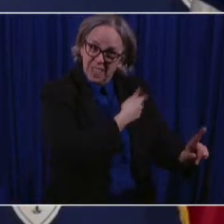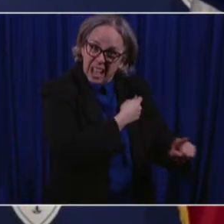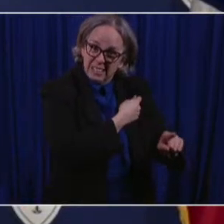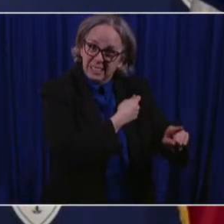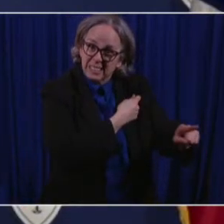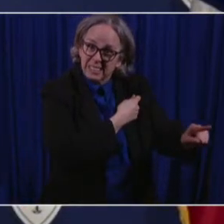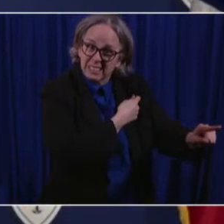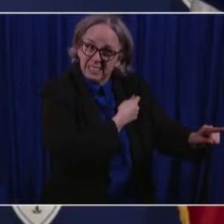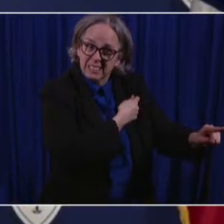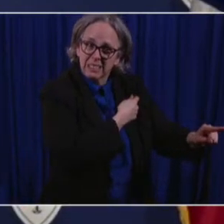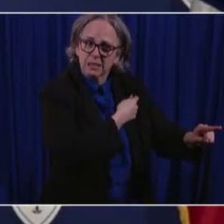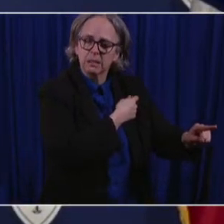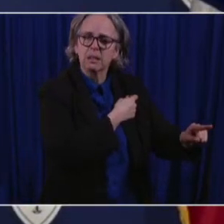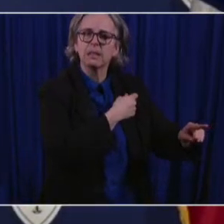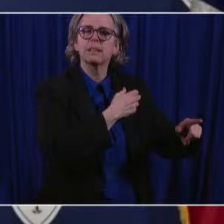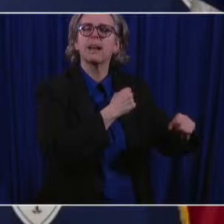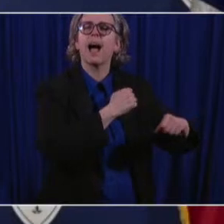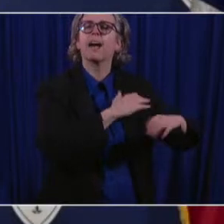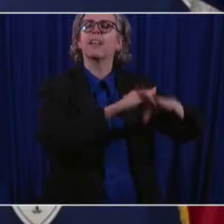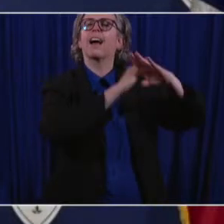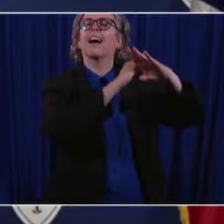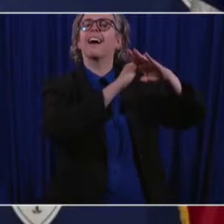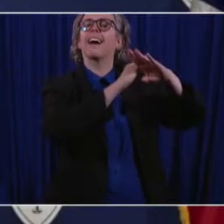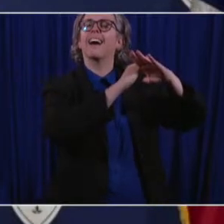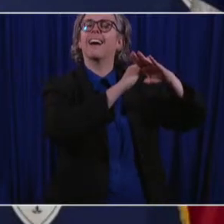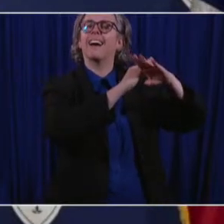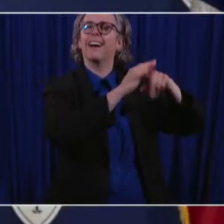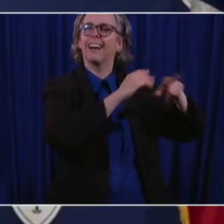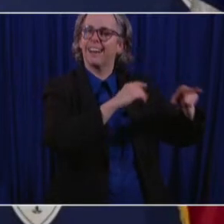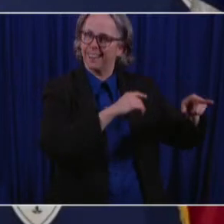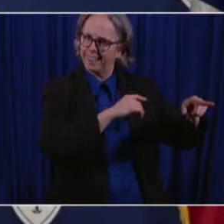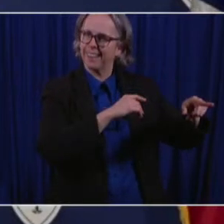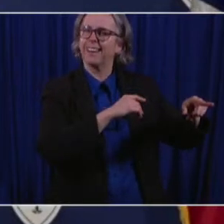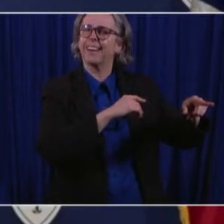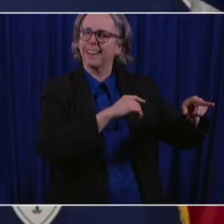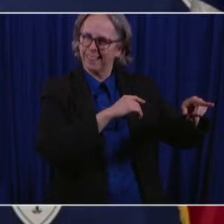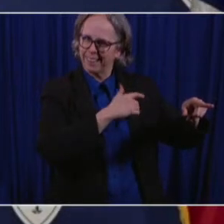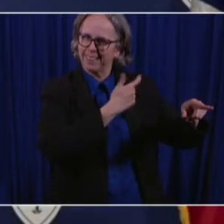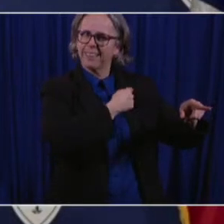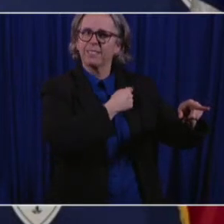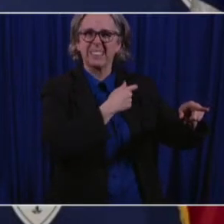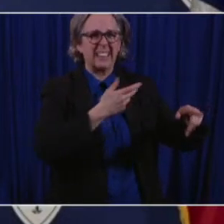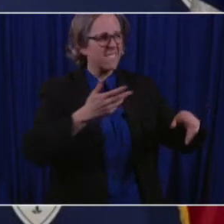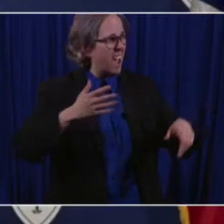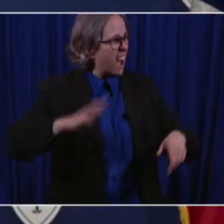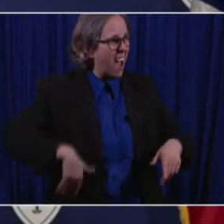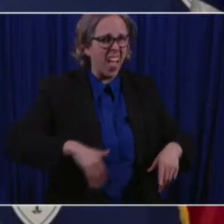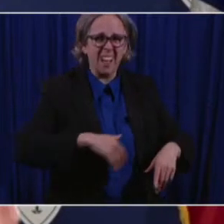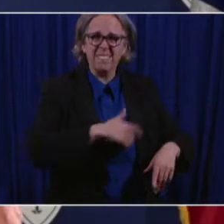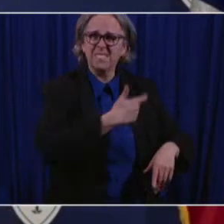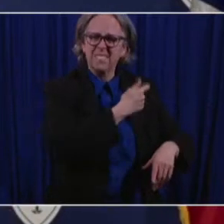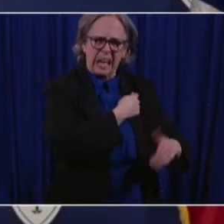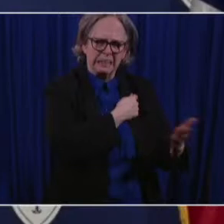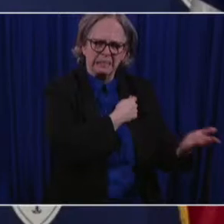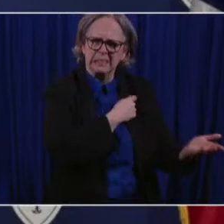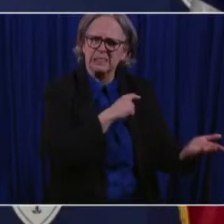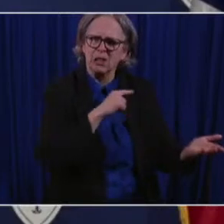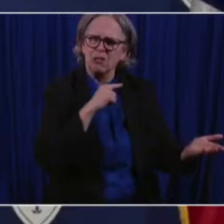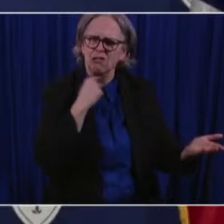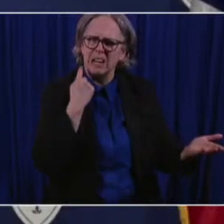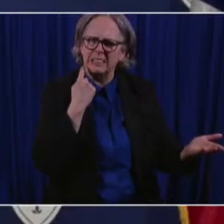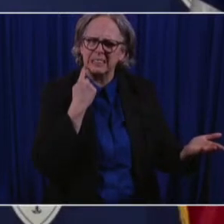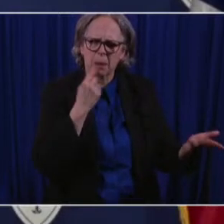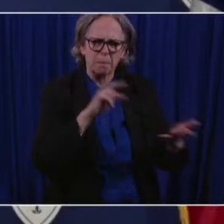of testing. If you're not vaccinated, it will be a more stringent level of